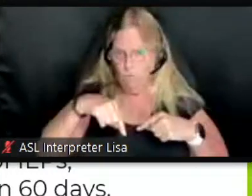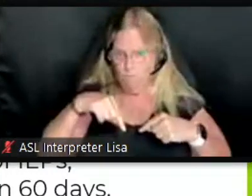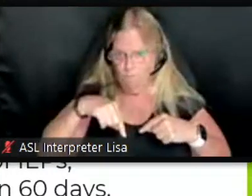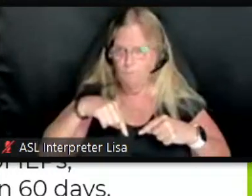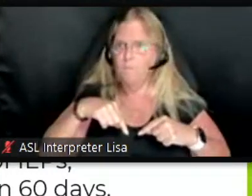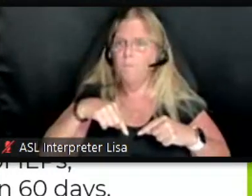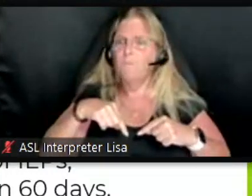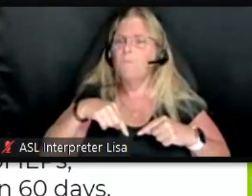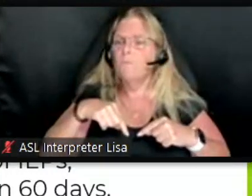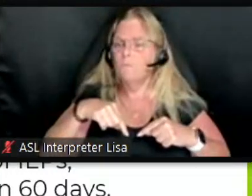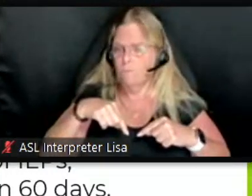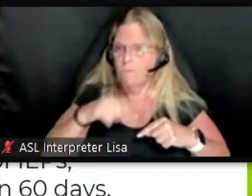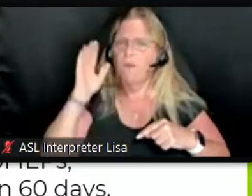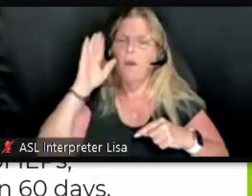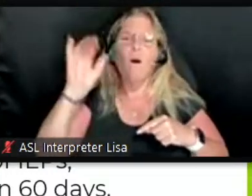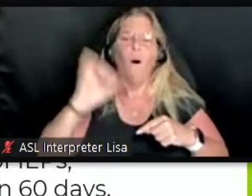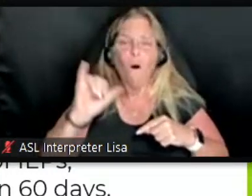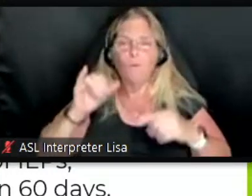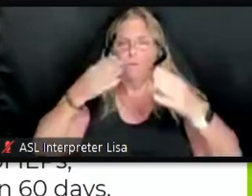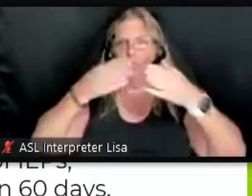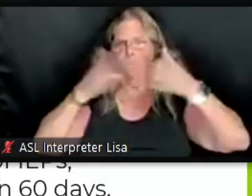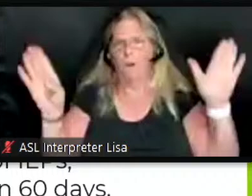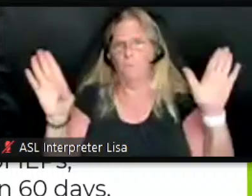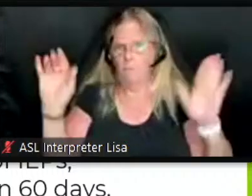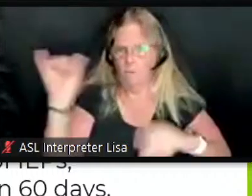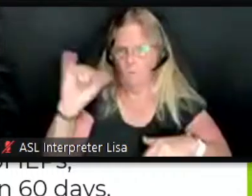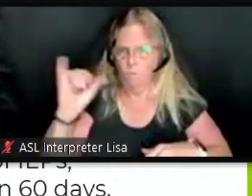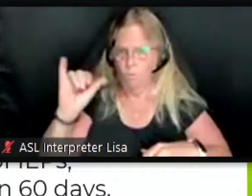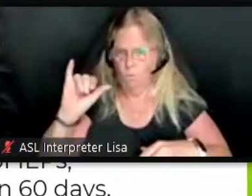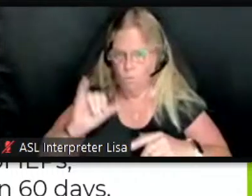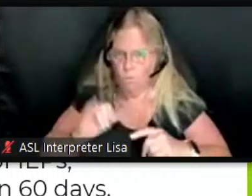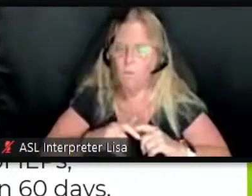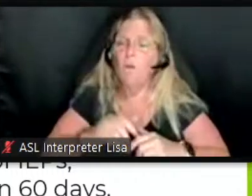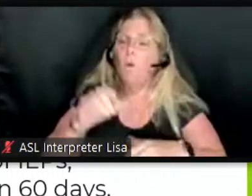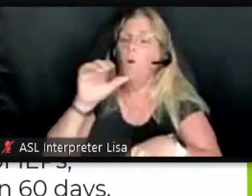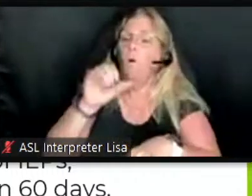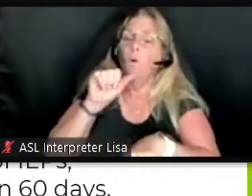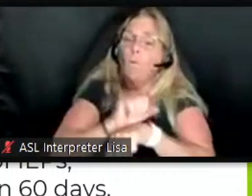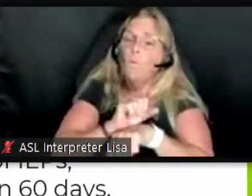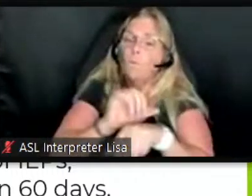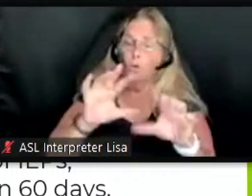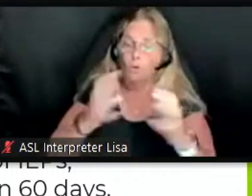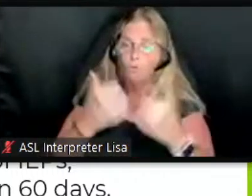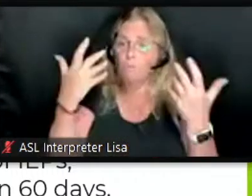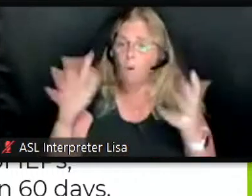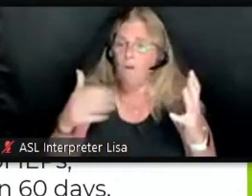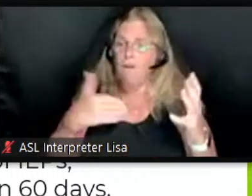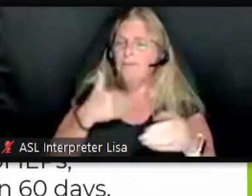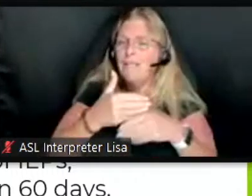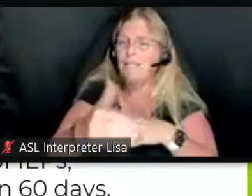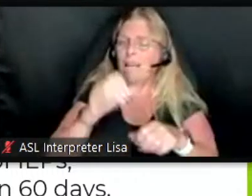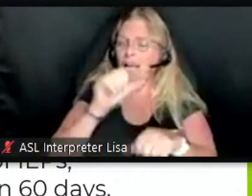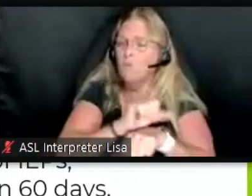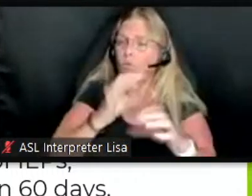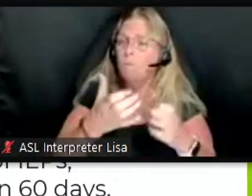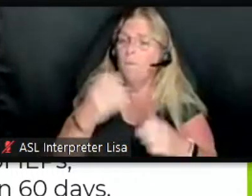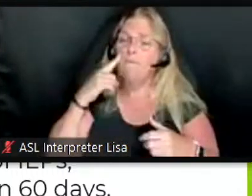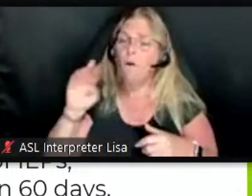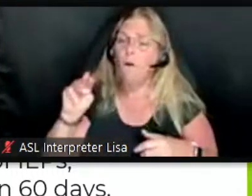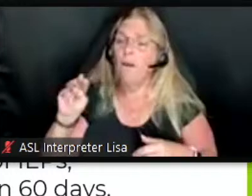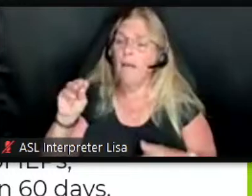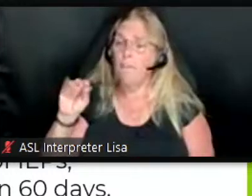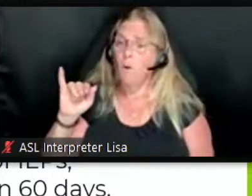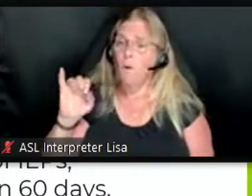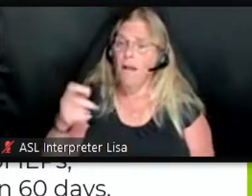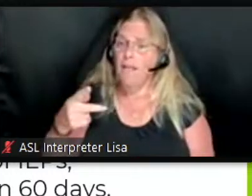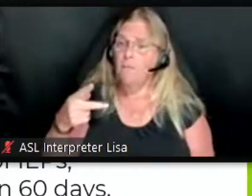It'll be public. There are work groups that are already convening. Like the next work group we have for the MOIEP is on